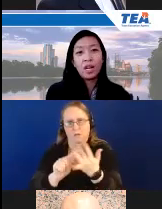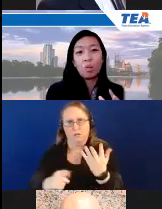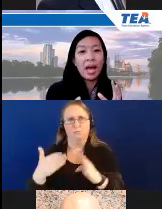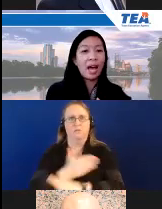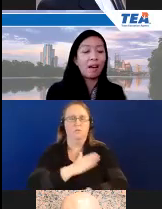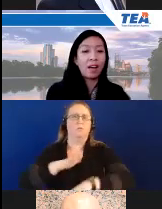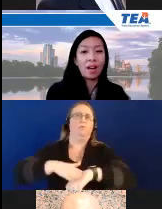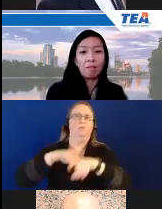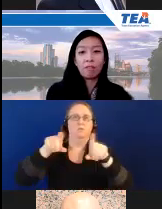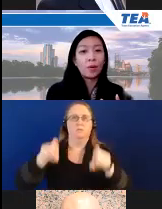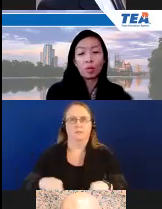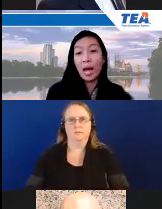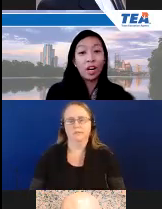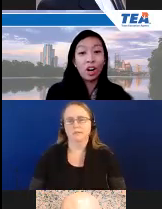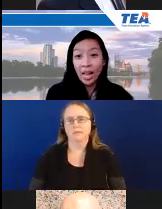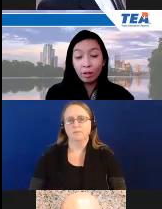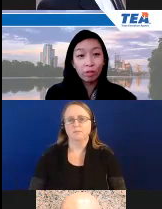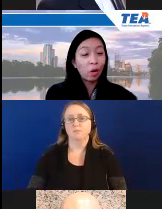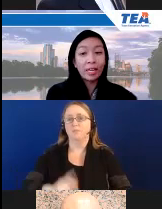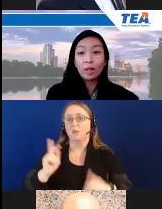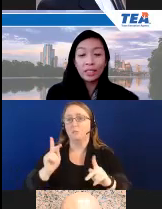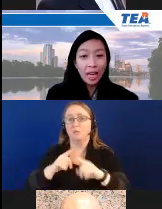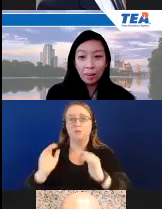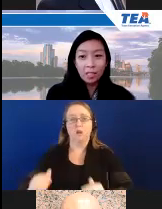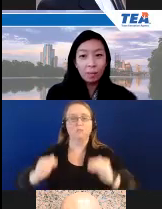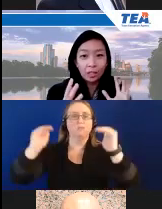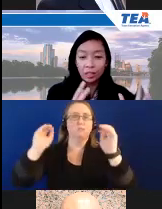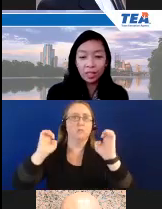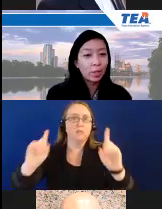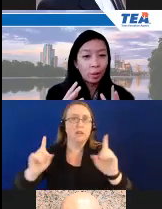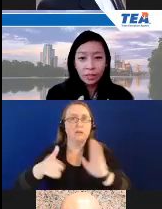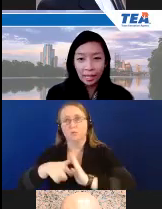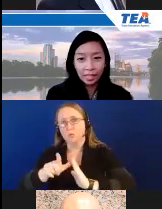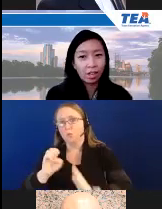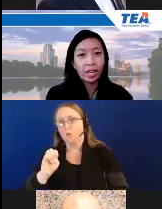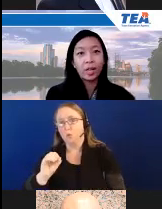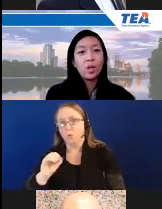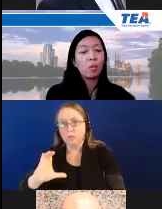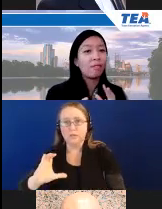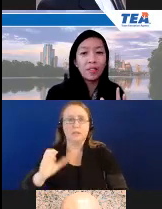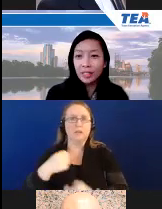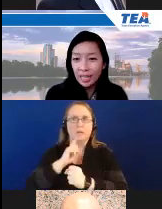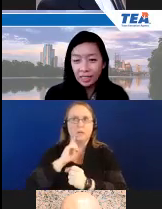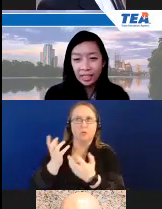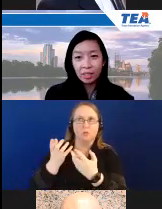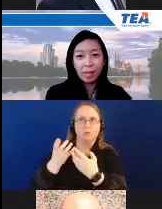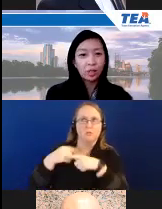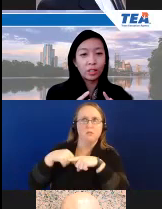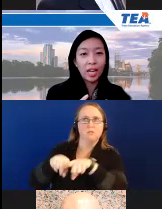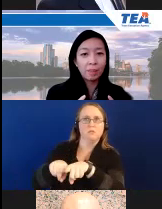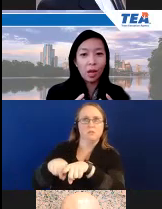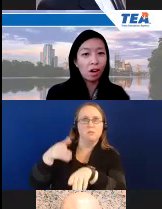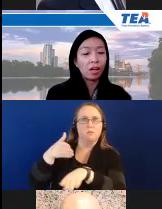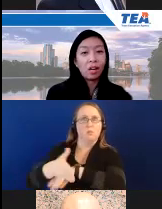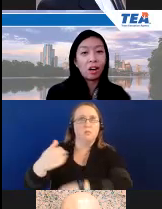test. We have folks from higher ed review our EOC items to make sure it's aligned with post-secondary. We have field testing to make sure